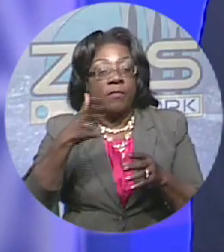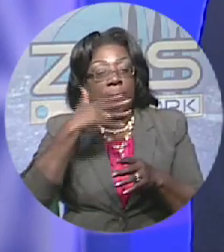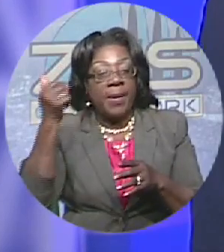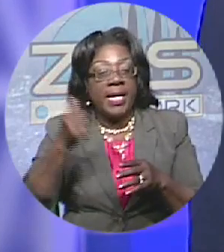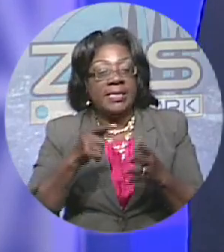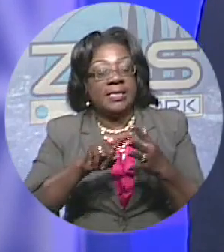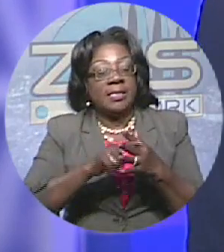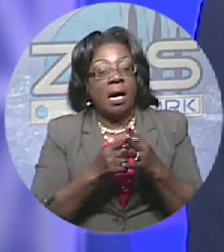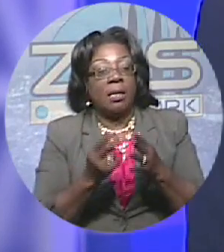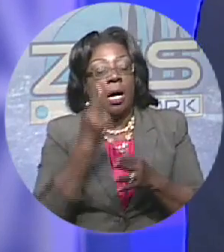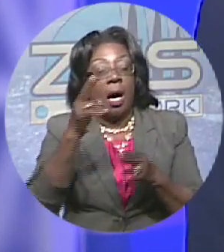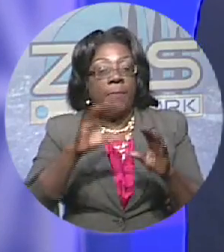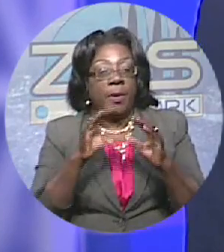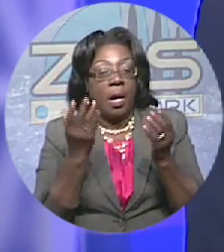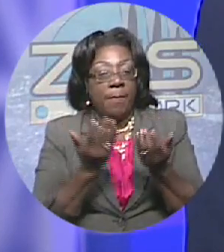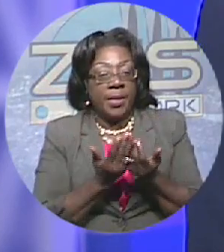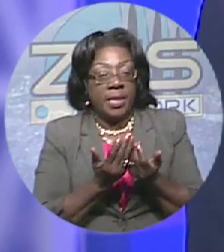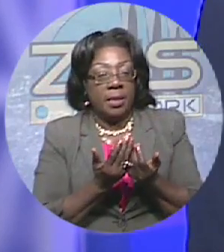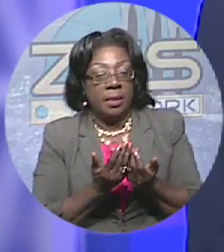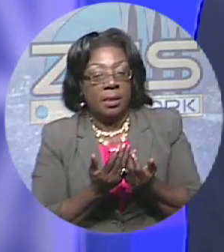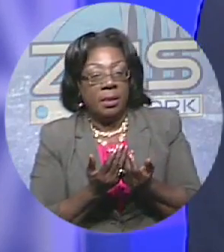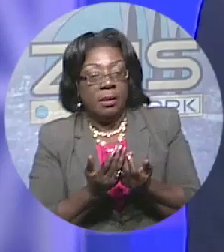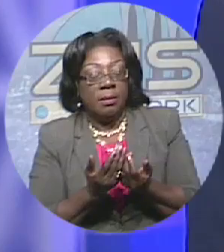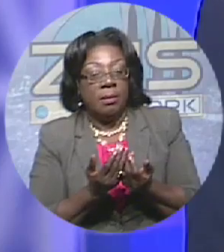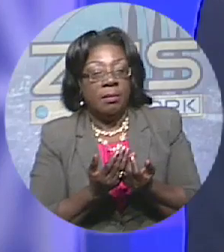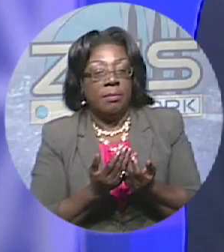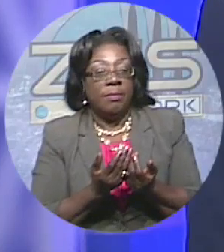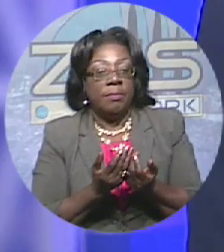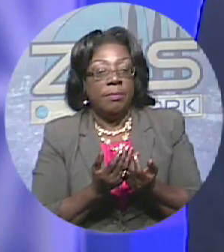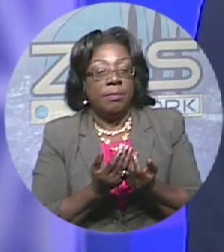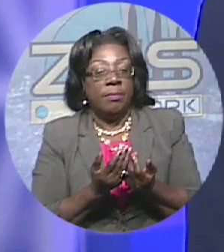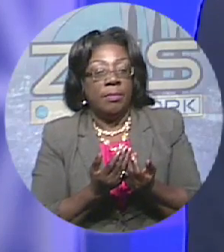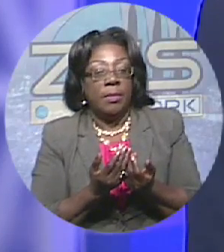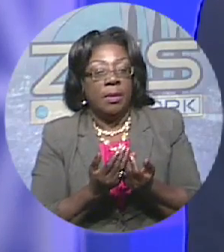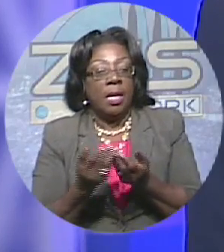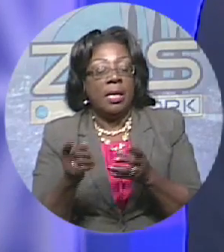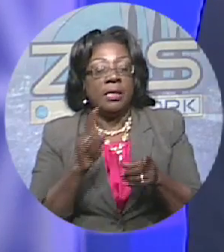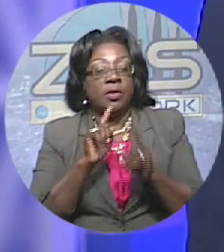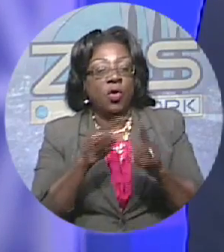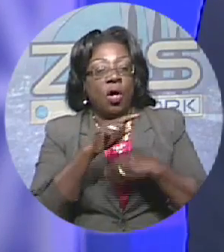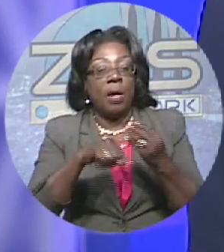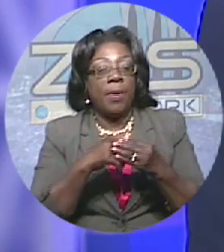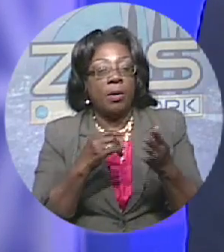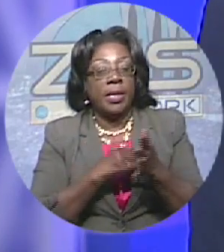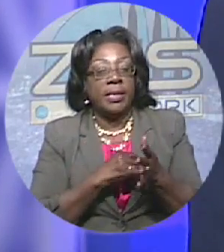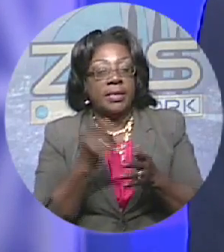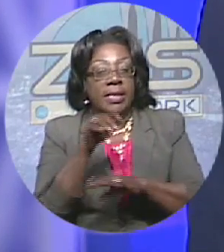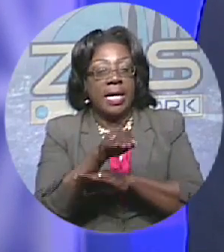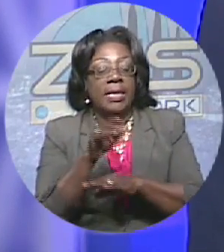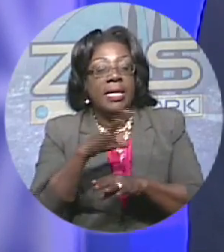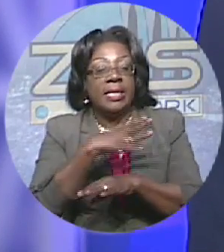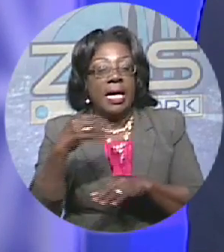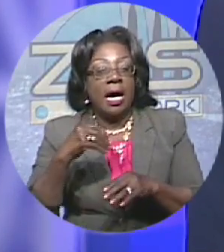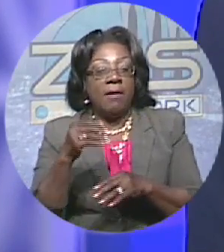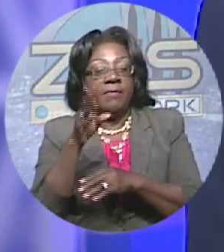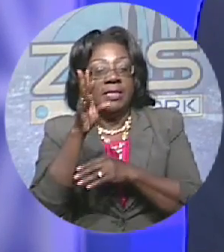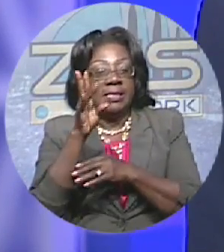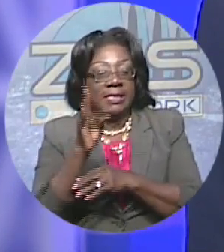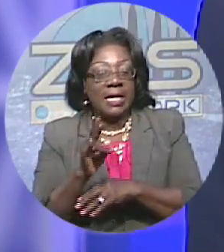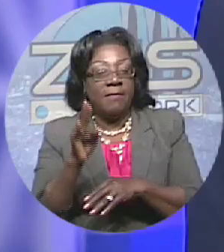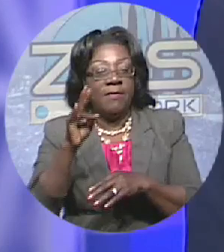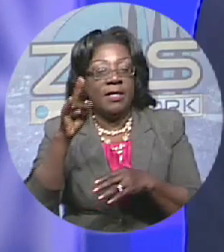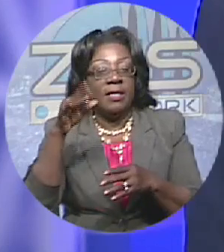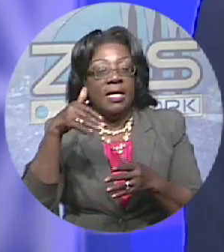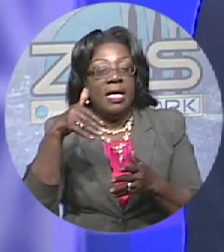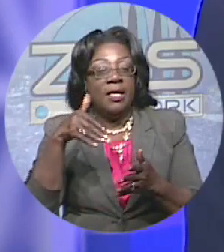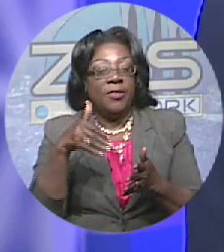$5 million from investors in Miami and California. And as Jimenita Swain tells us tonight, they have 7,000 customers